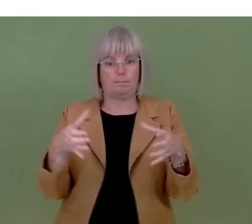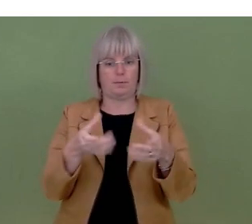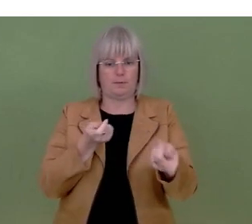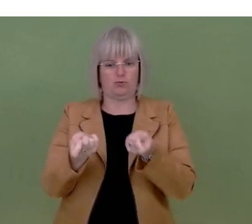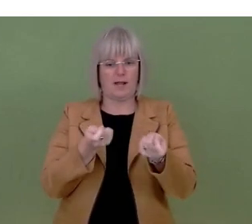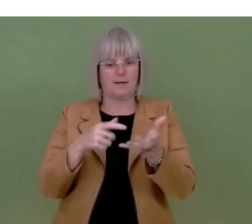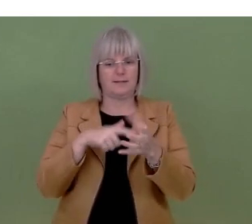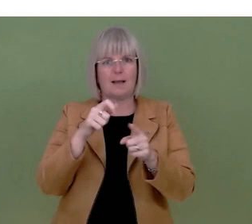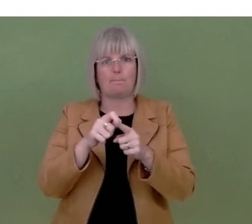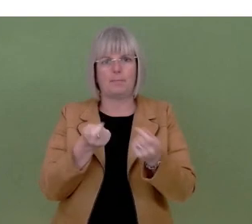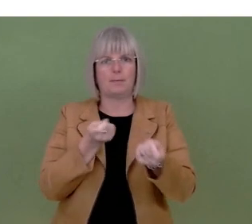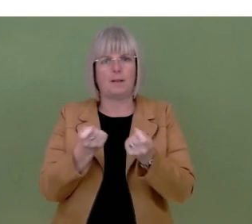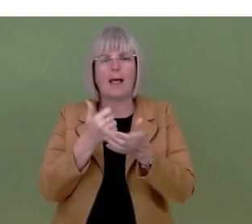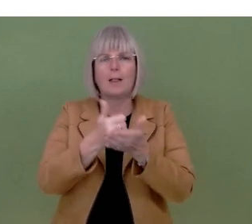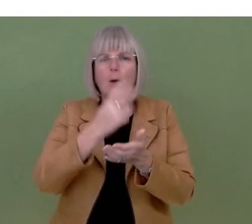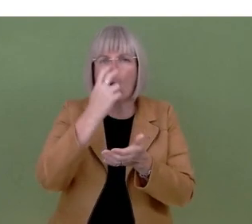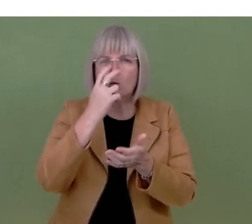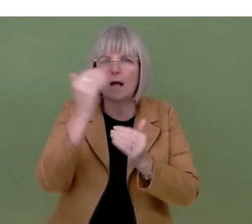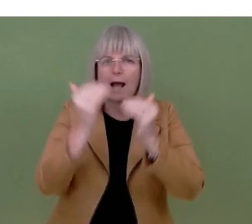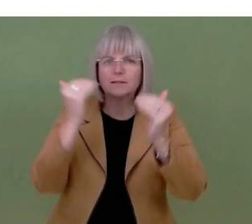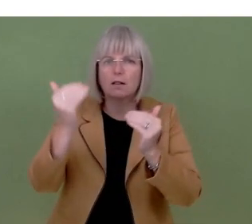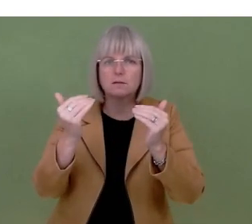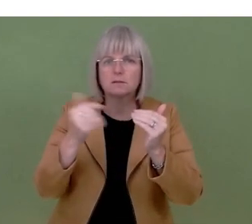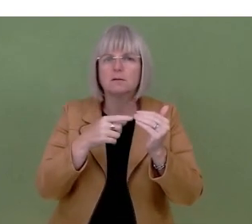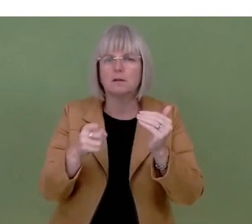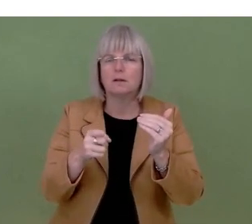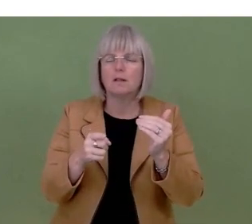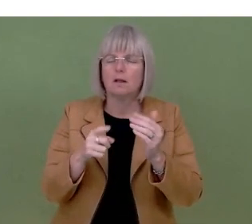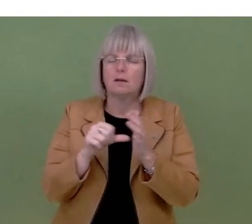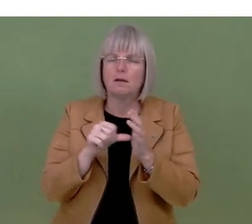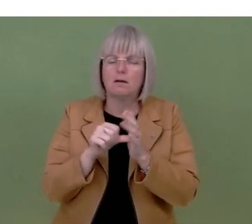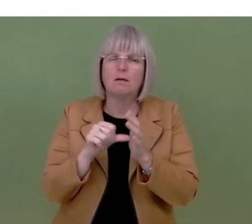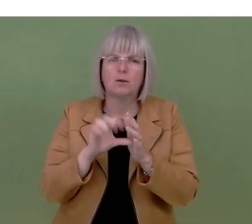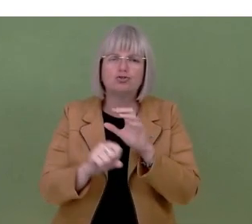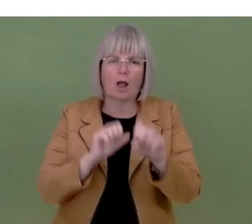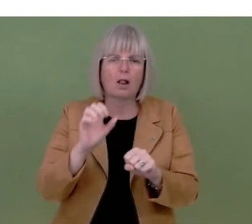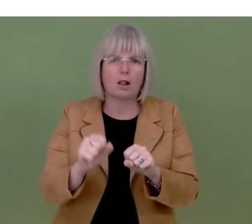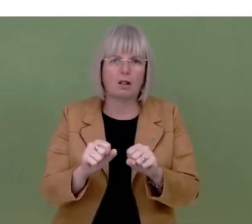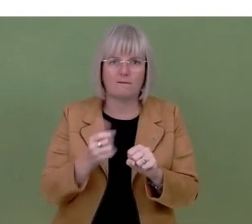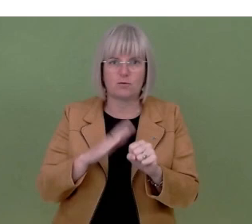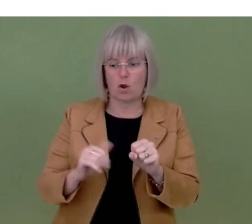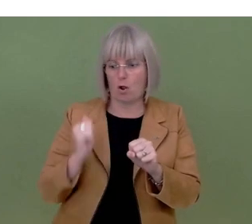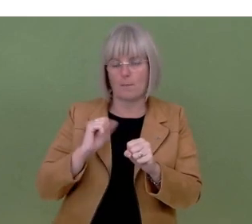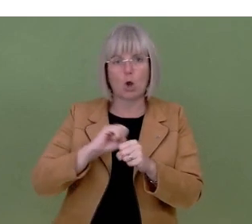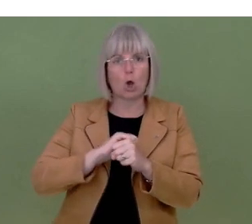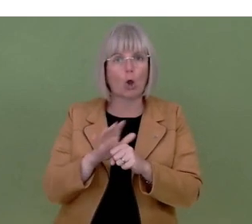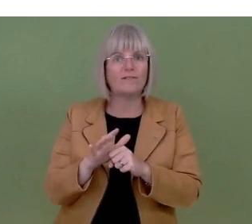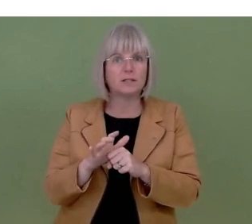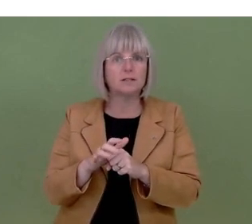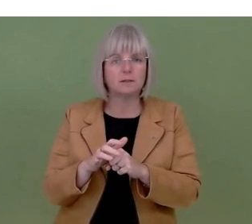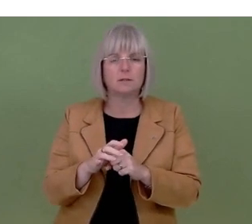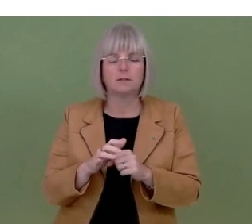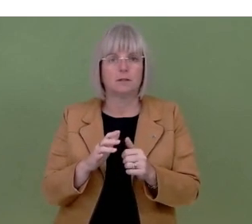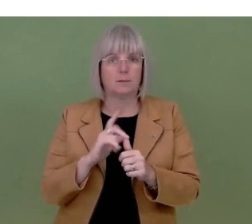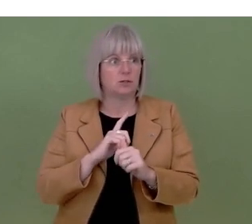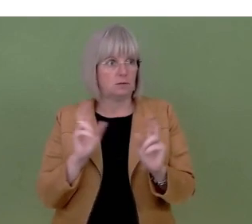adults who were still struggling after, a group of older adults who were still struggling after COVID with reduced social contact. And